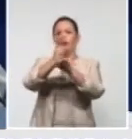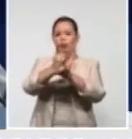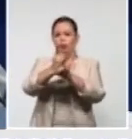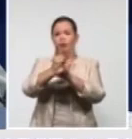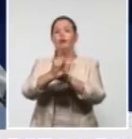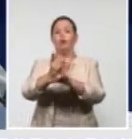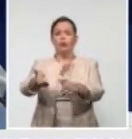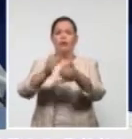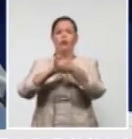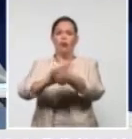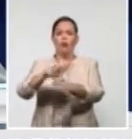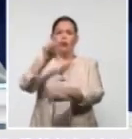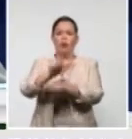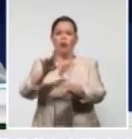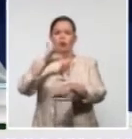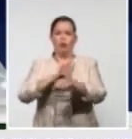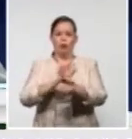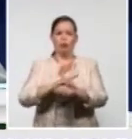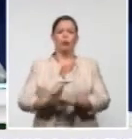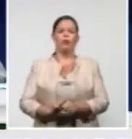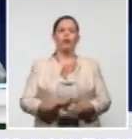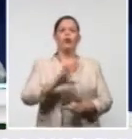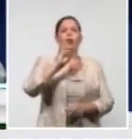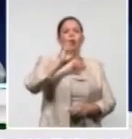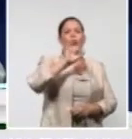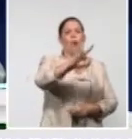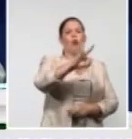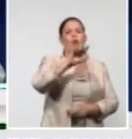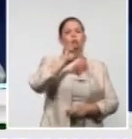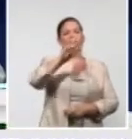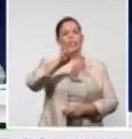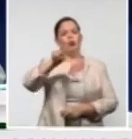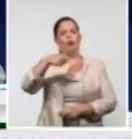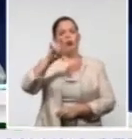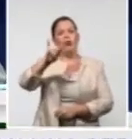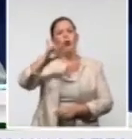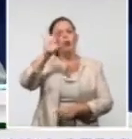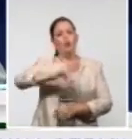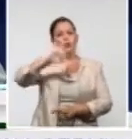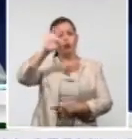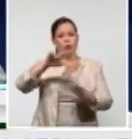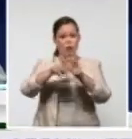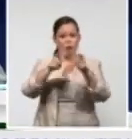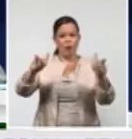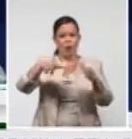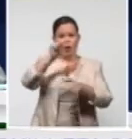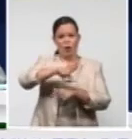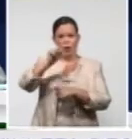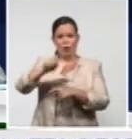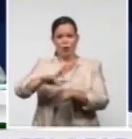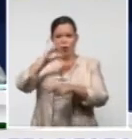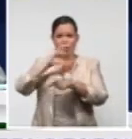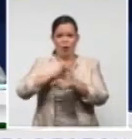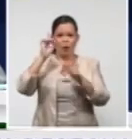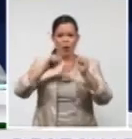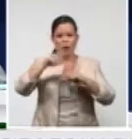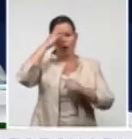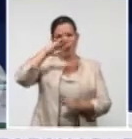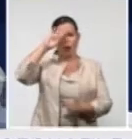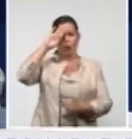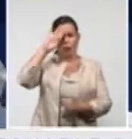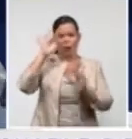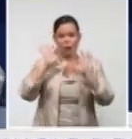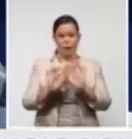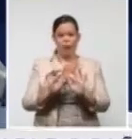case contacts account for 83.9% of all diagnosed cases since the start of the